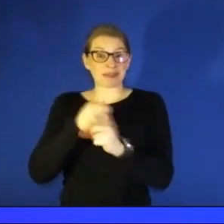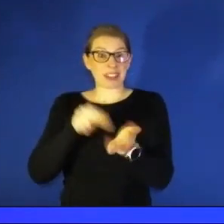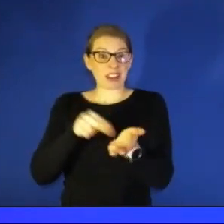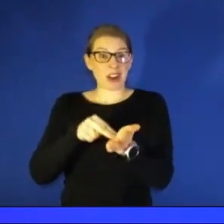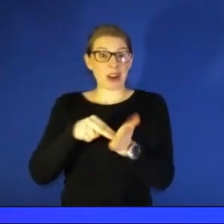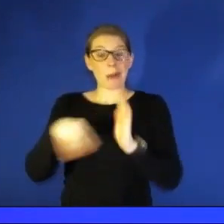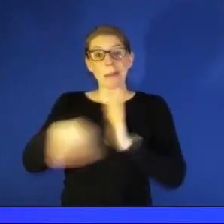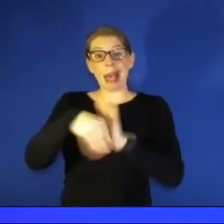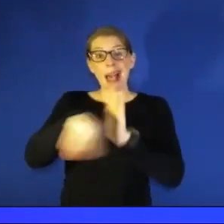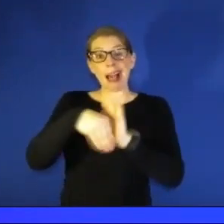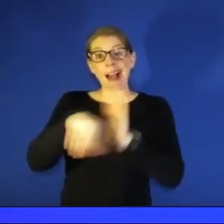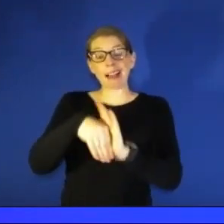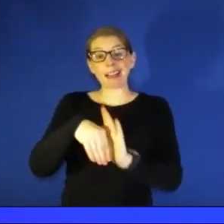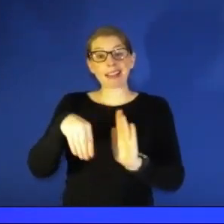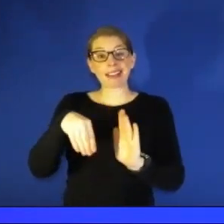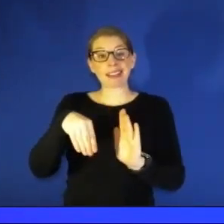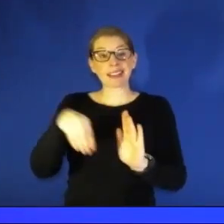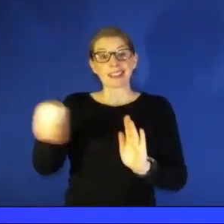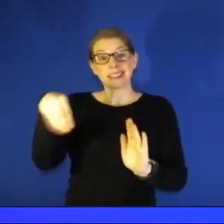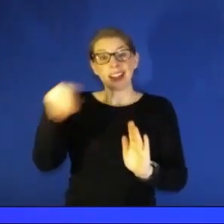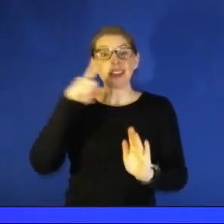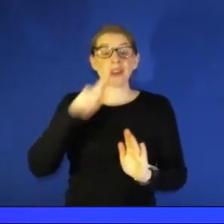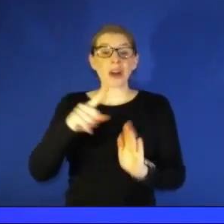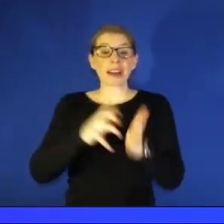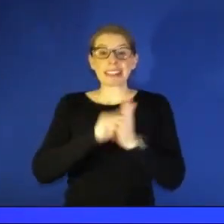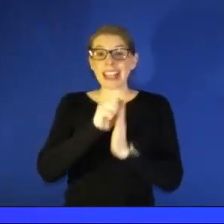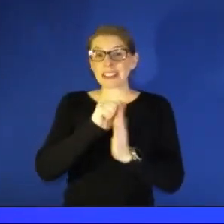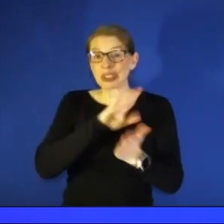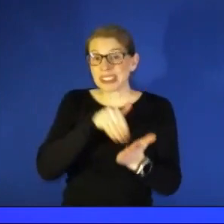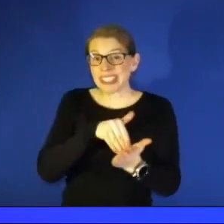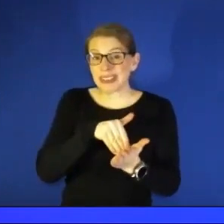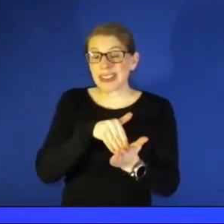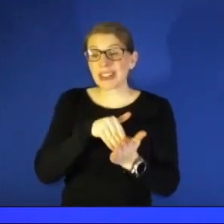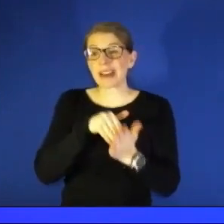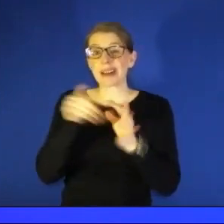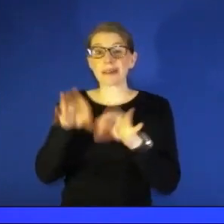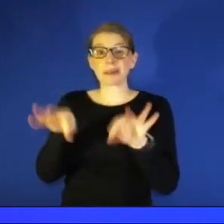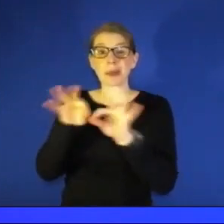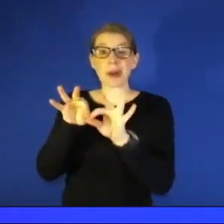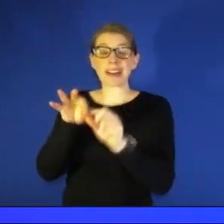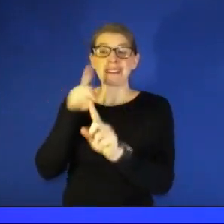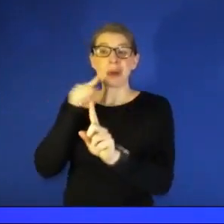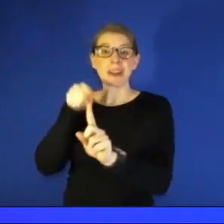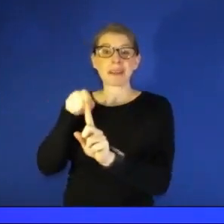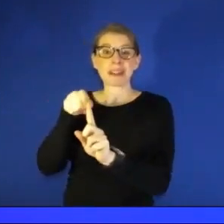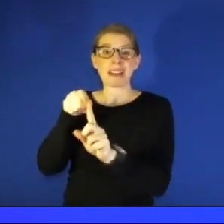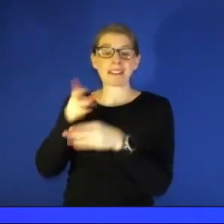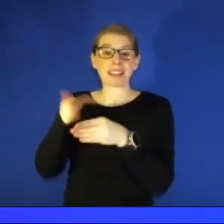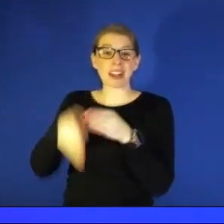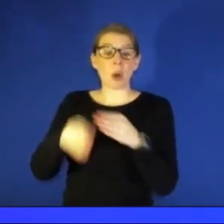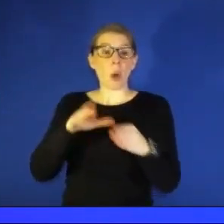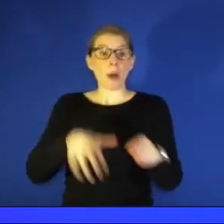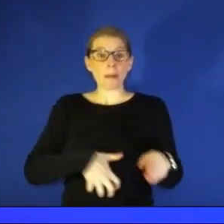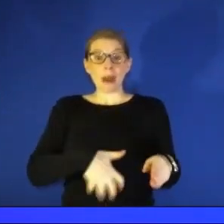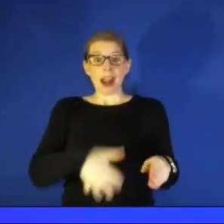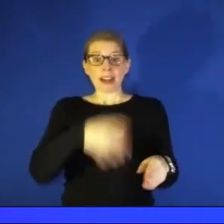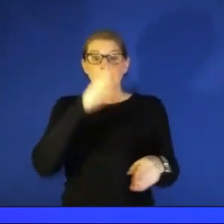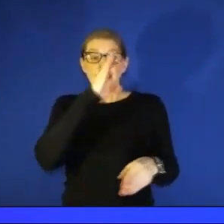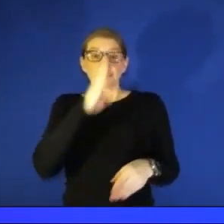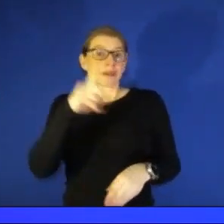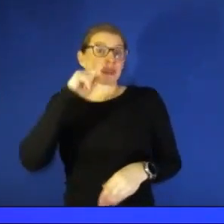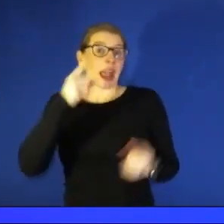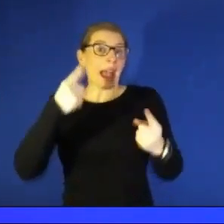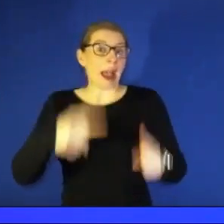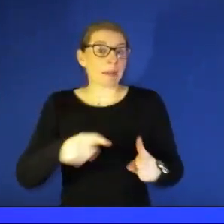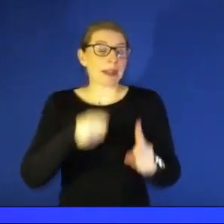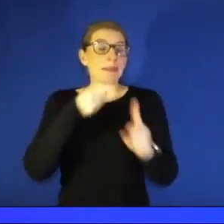bell in the cancer center to signify the end of the treatment, or the pregnancy that never thought would